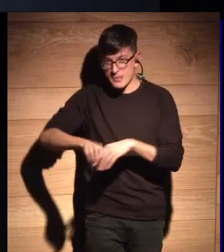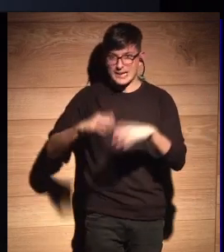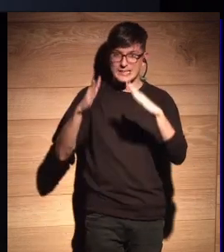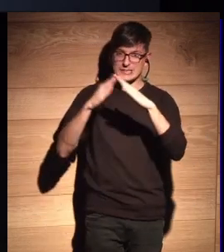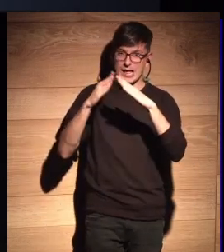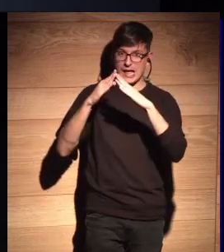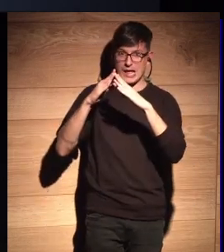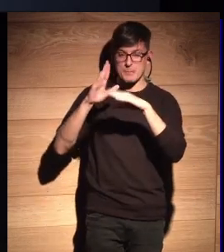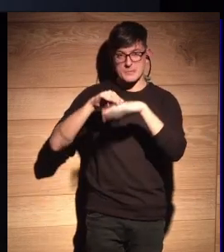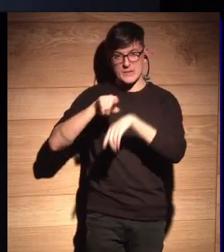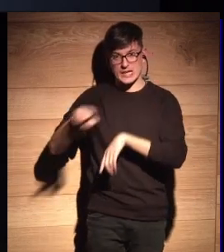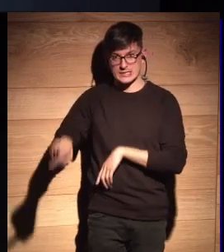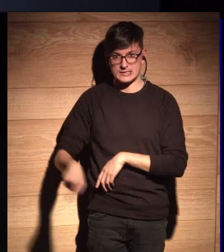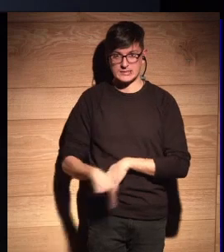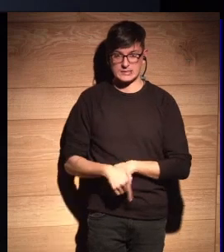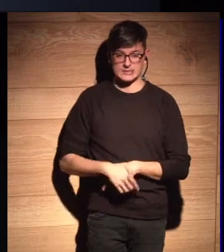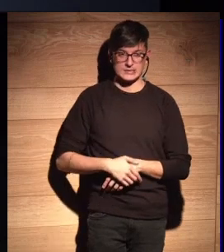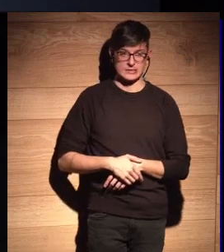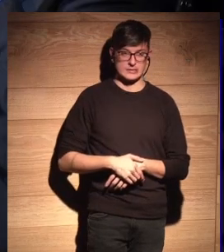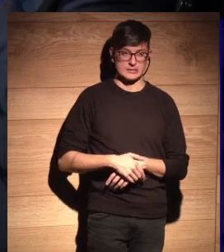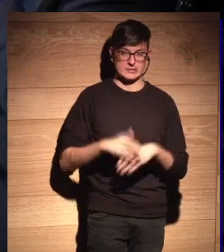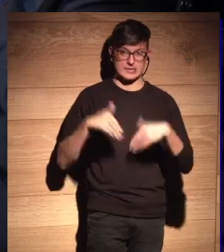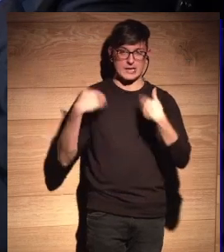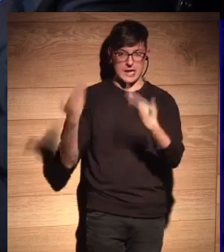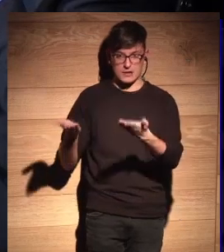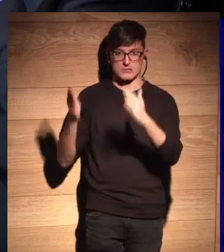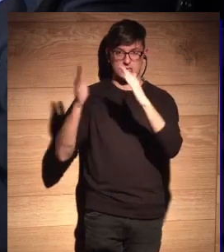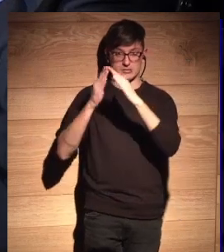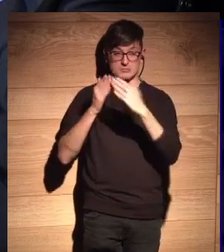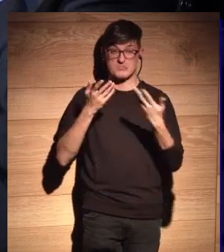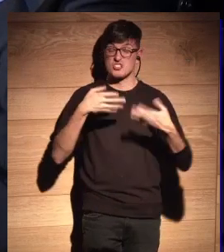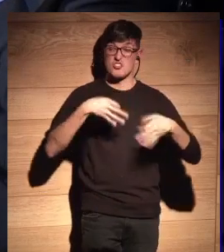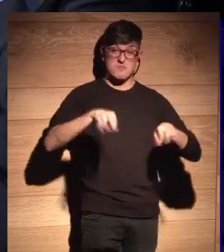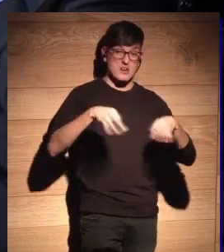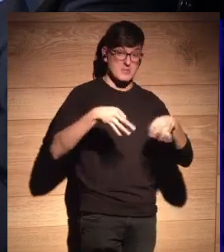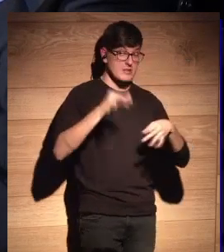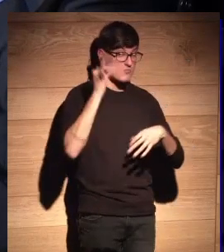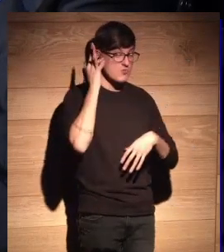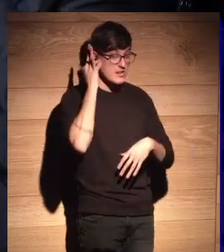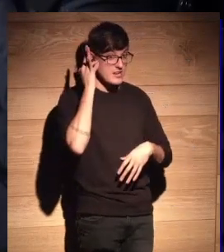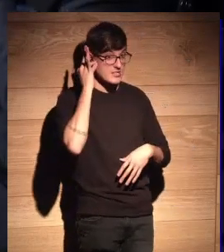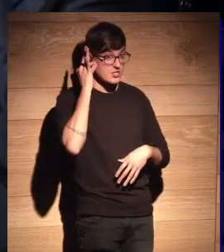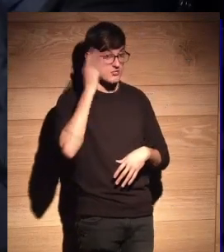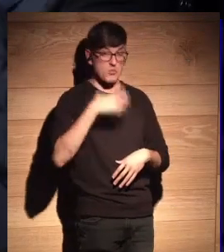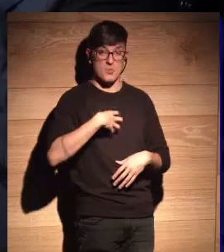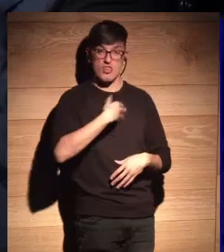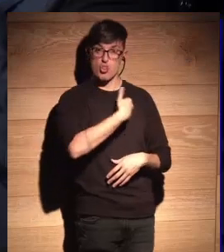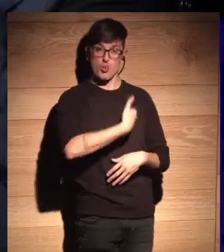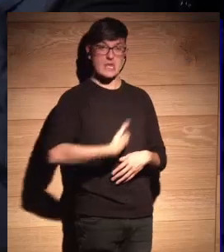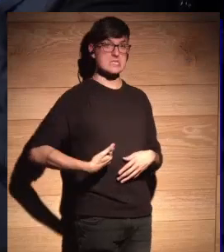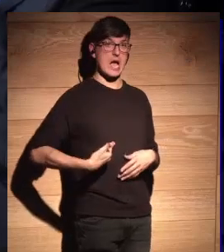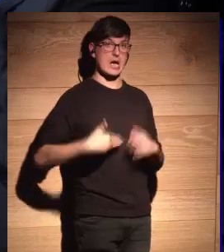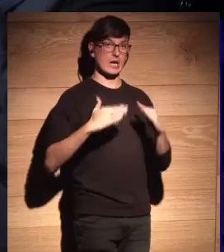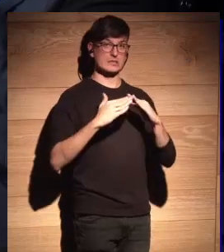normally women are not allowed to own a house. Right. No. So we never talked about